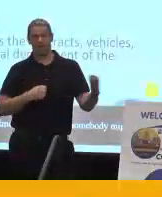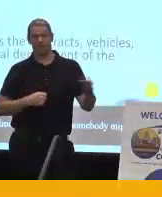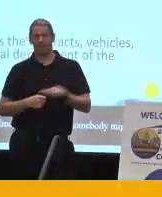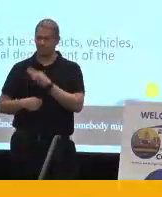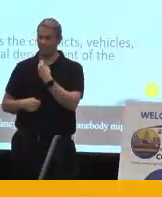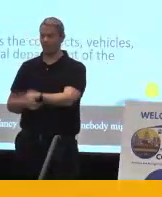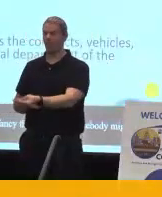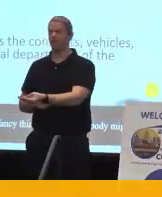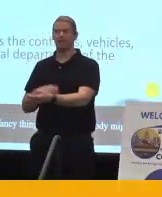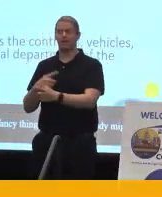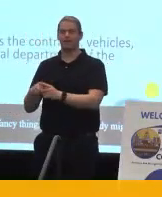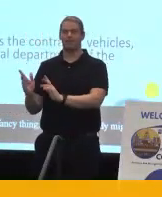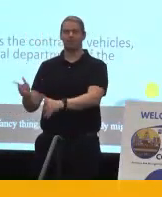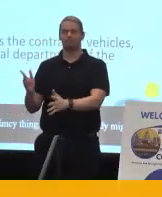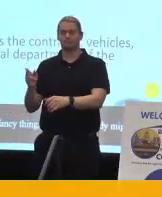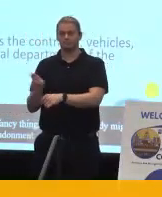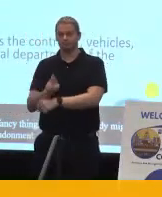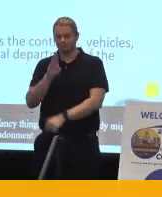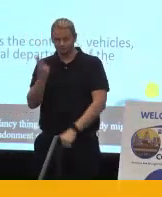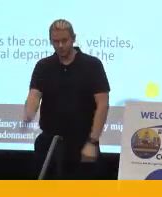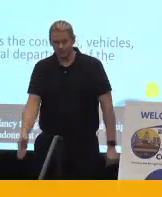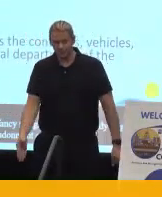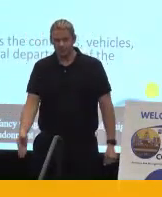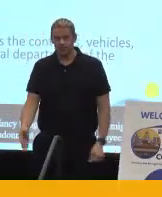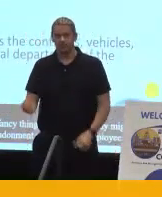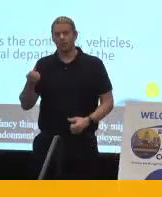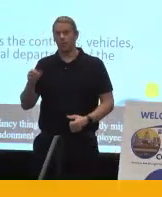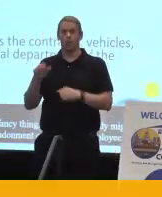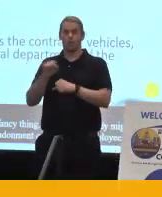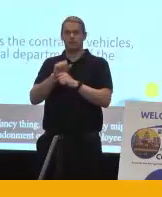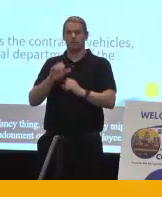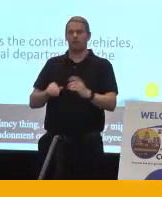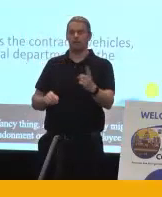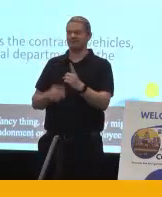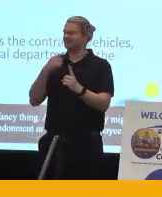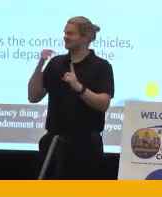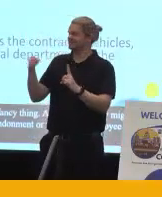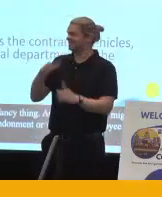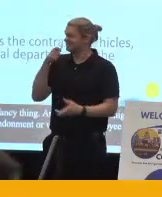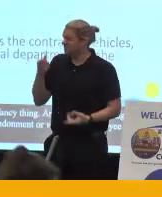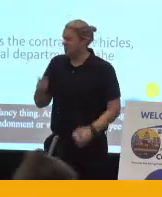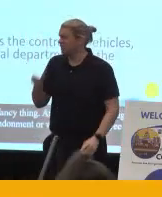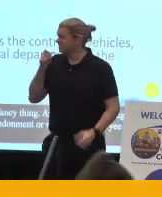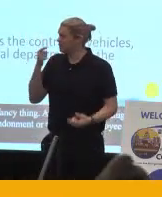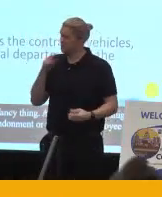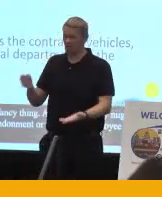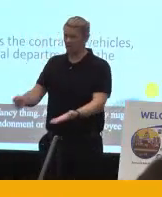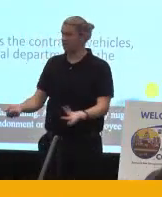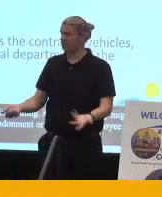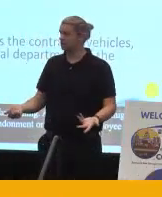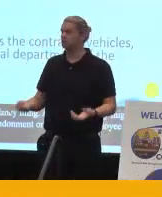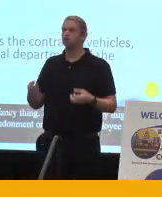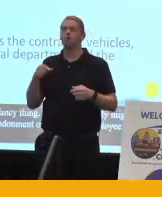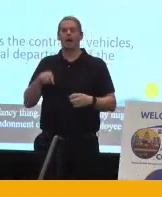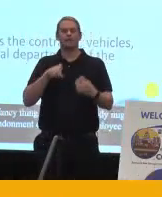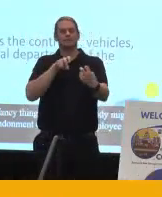get the employee that comes back and says, this isn't working, or this isn't working, or this isn't working. It's sitting down and having that conversation to say,